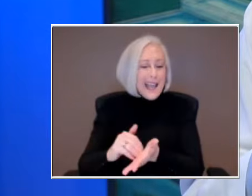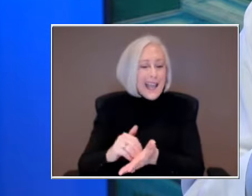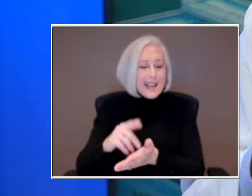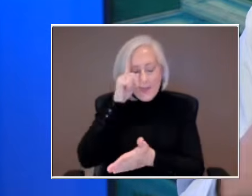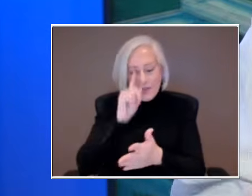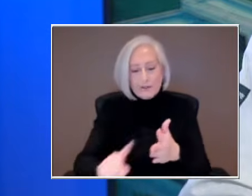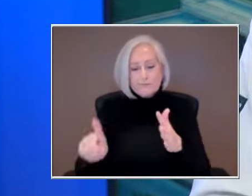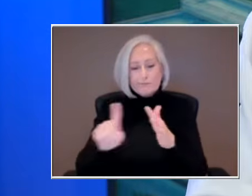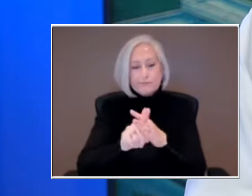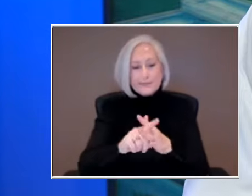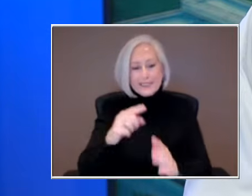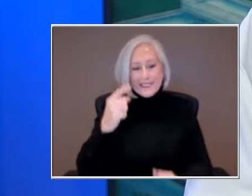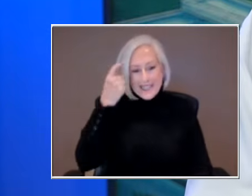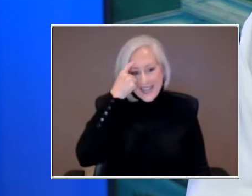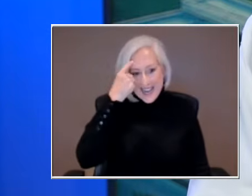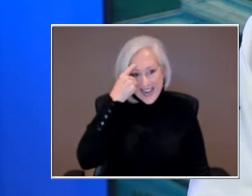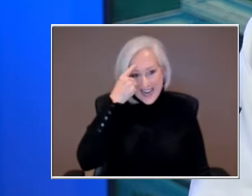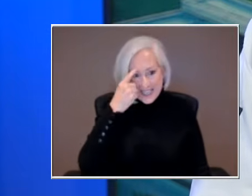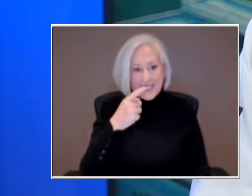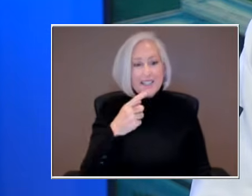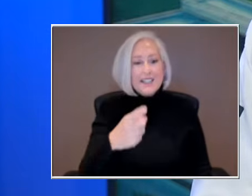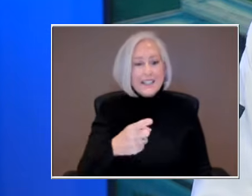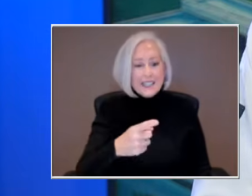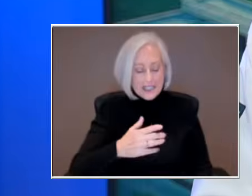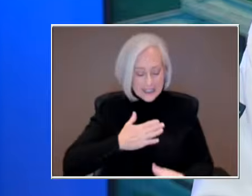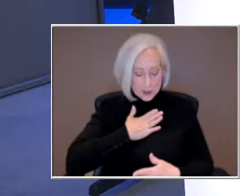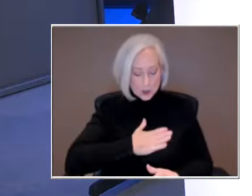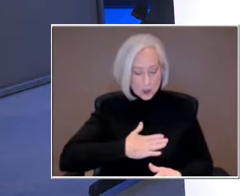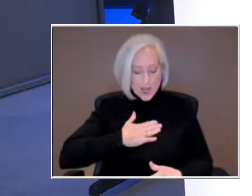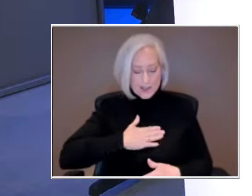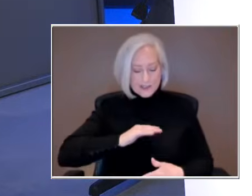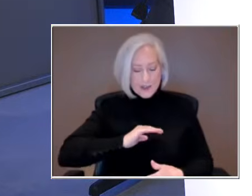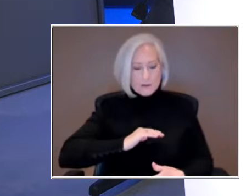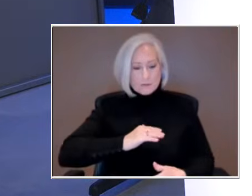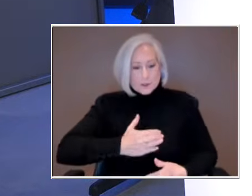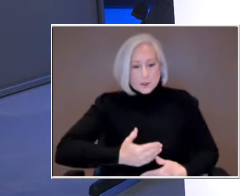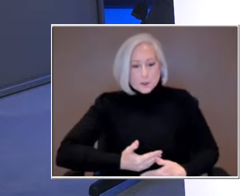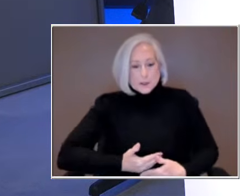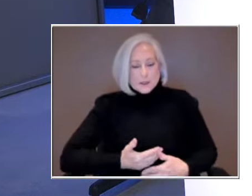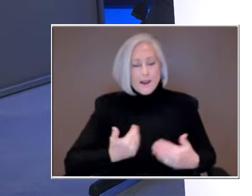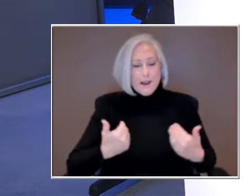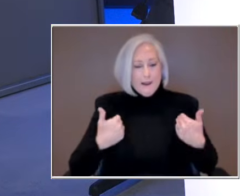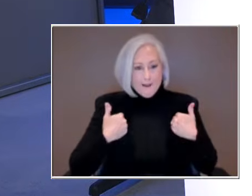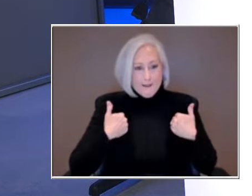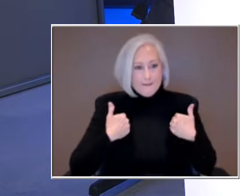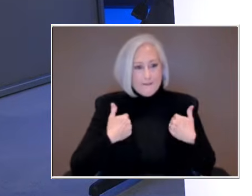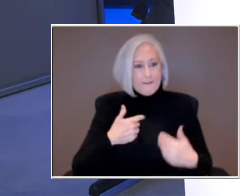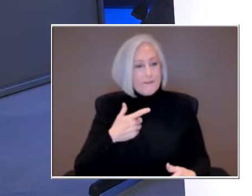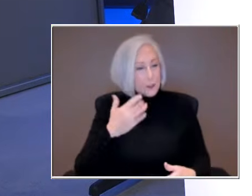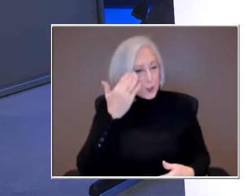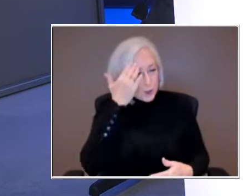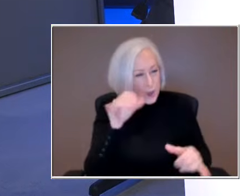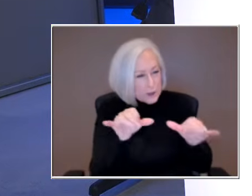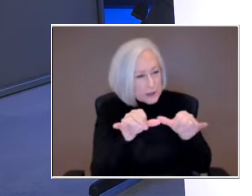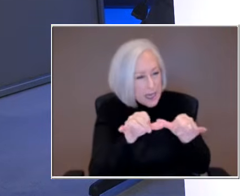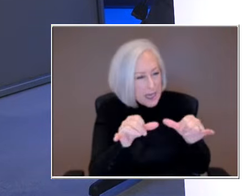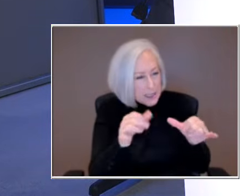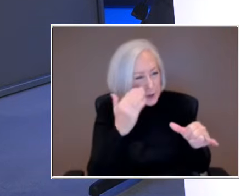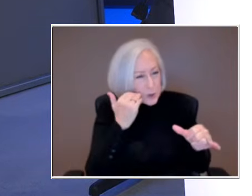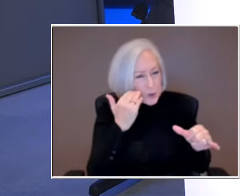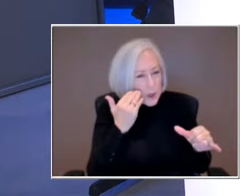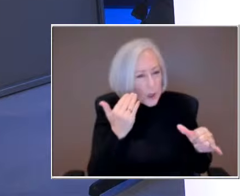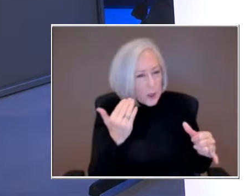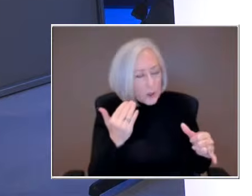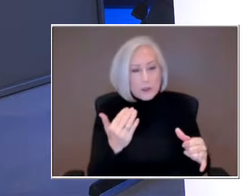bulky disease in the middle of the chest. Oh, gosh. So. How big was it? Do you know? Like if you had to, I'll go